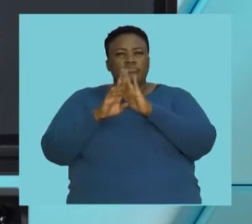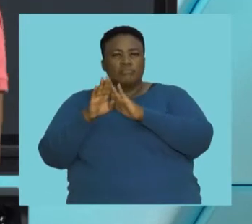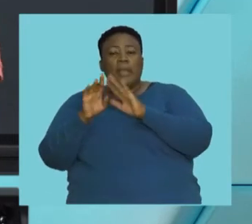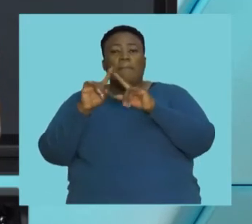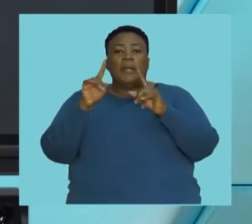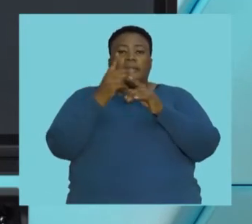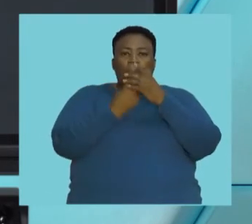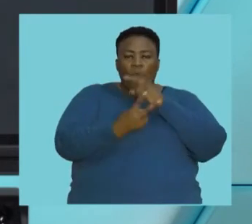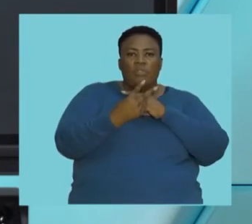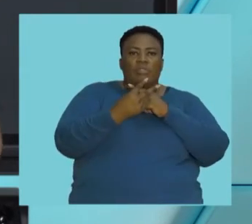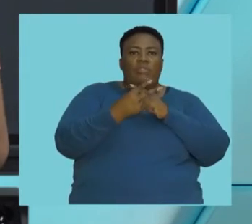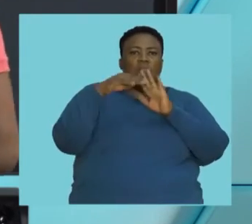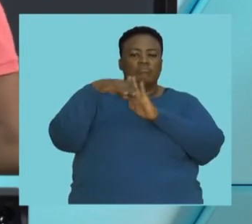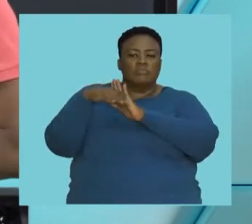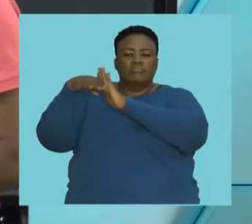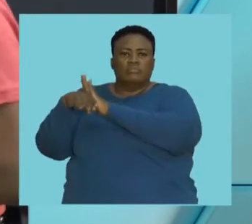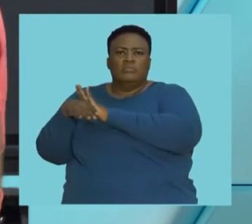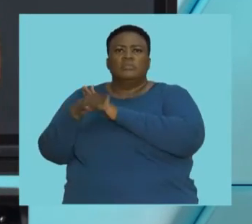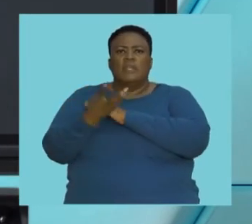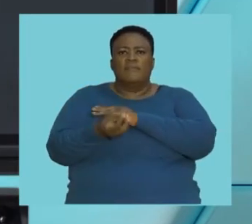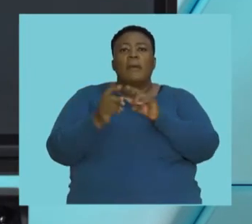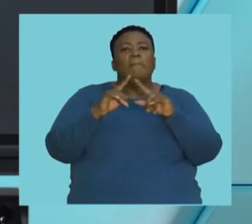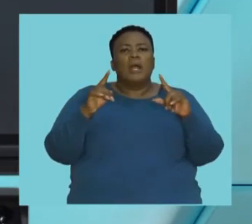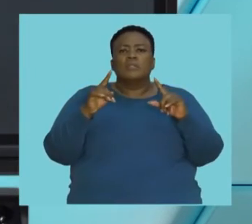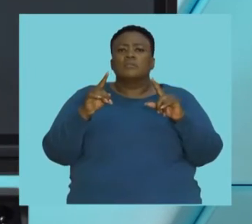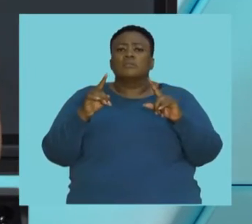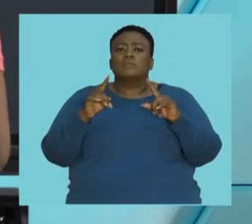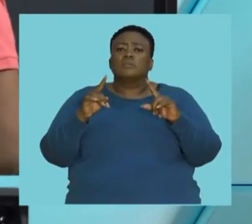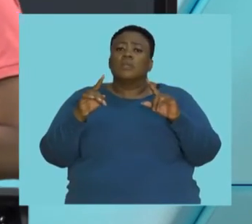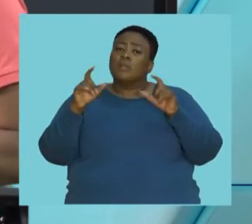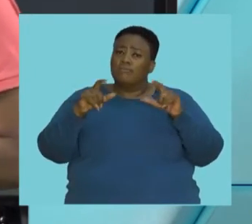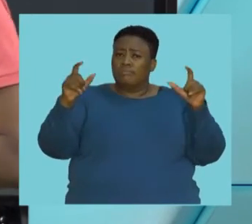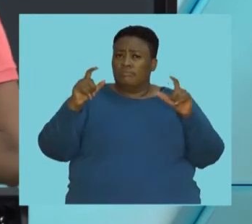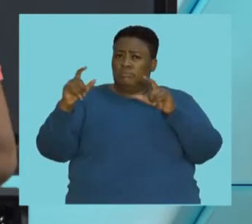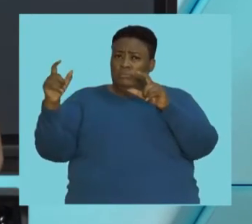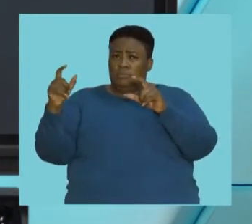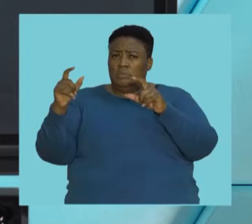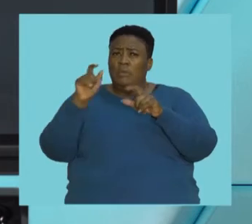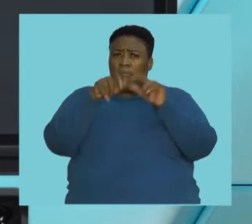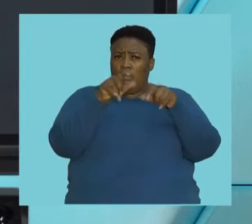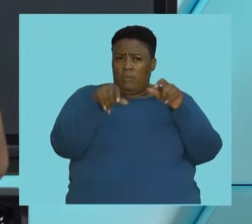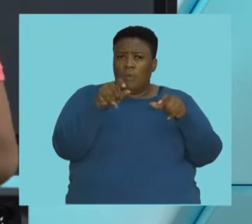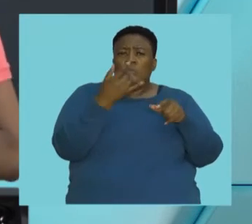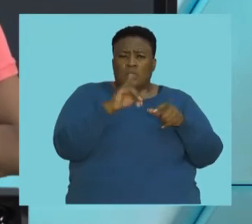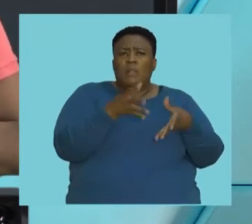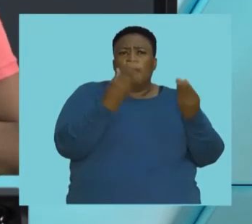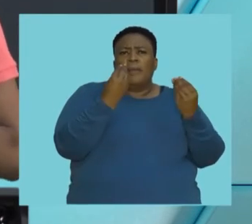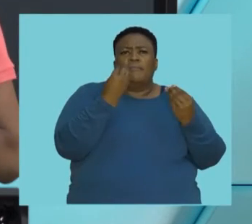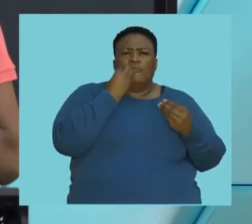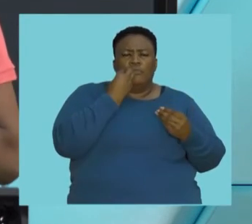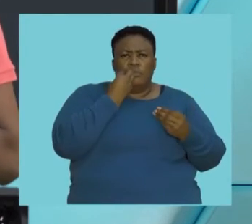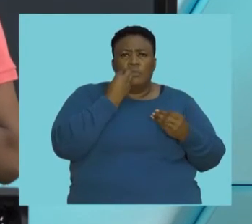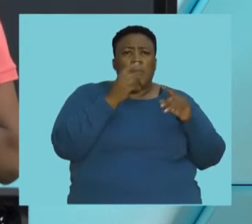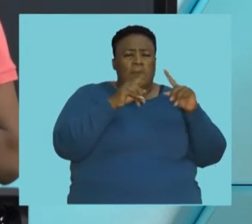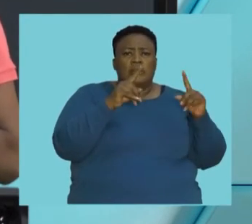decline in both individuals and households, it is still significantly large proportions of the populations and households that are